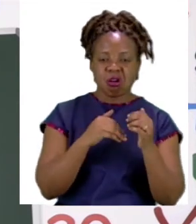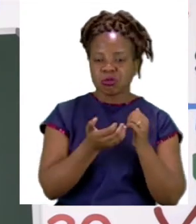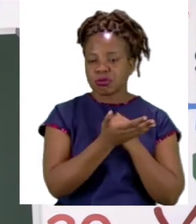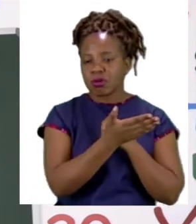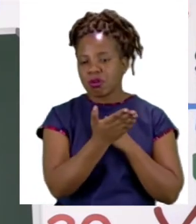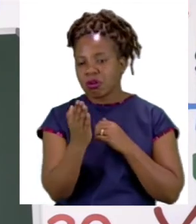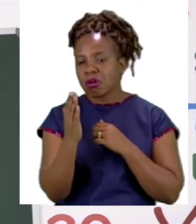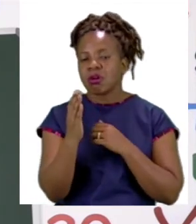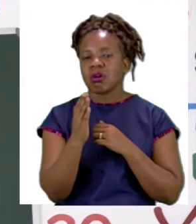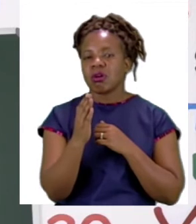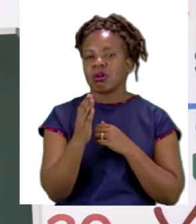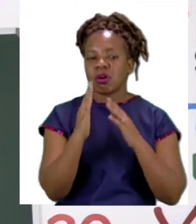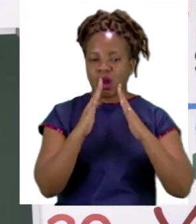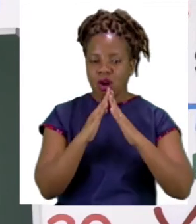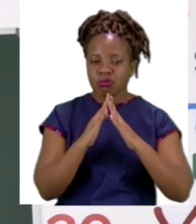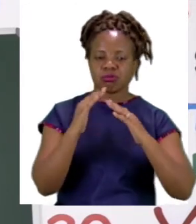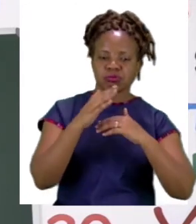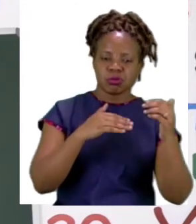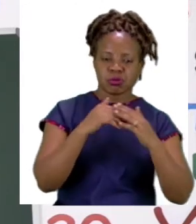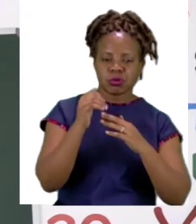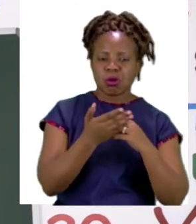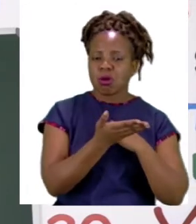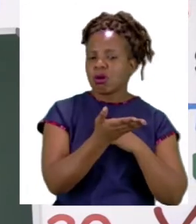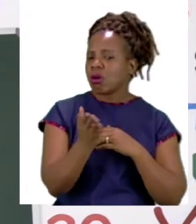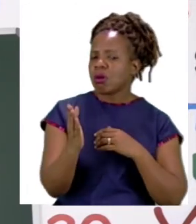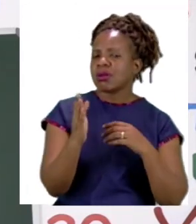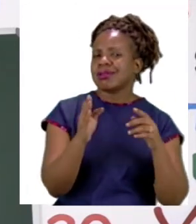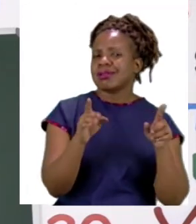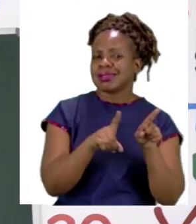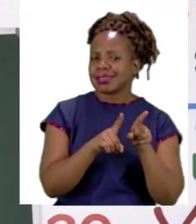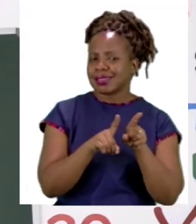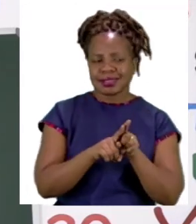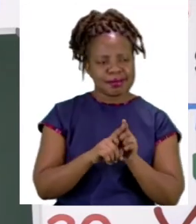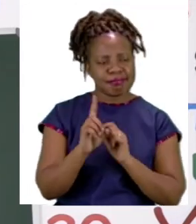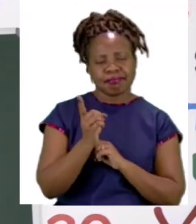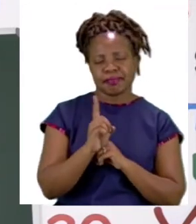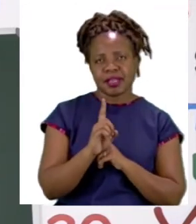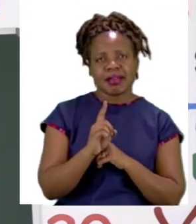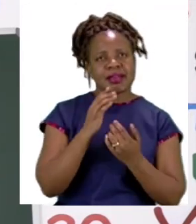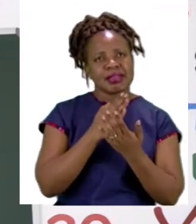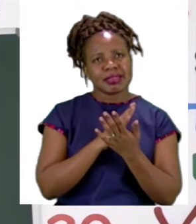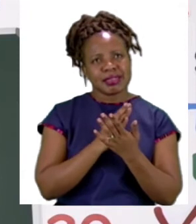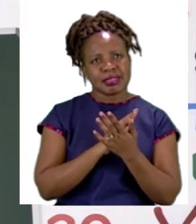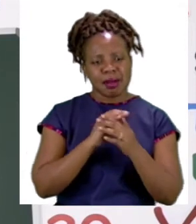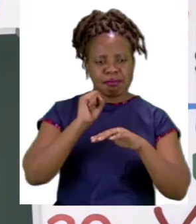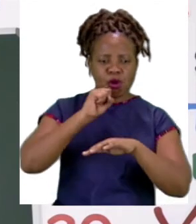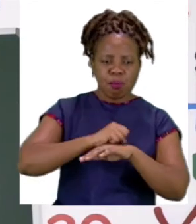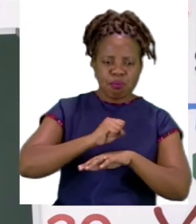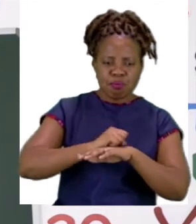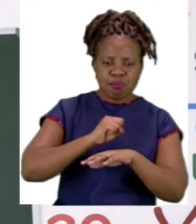actually take a look at your house and see if it's built out of stone or brick or